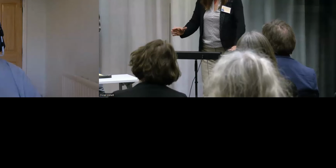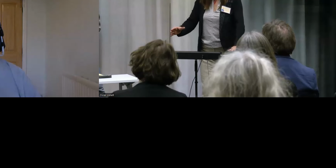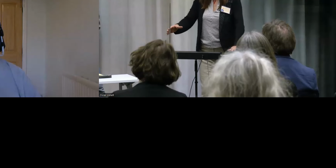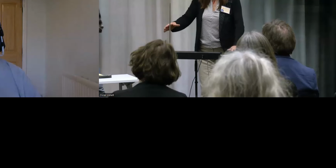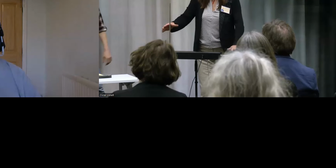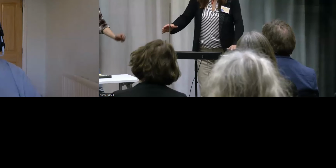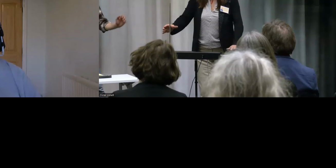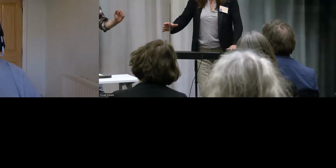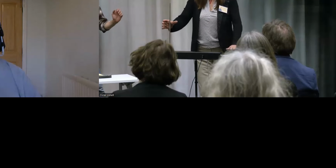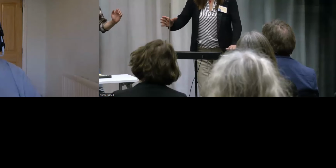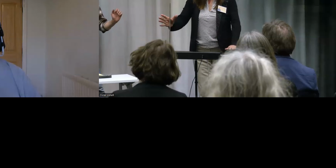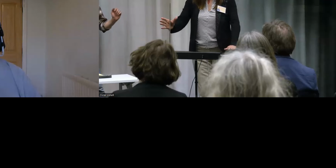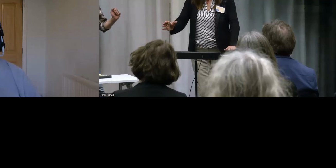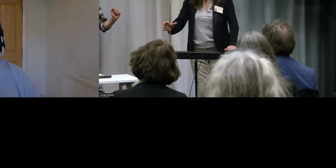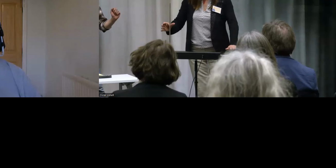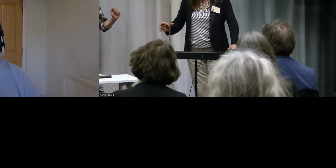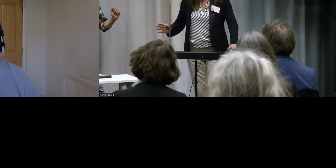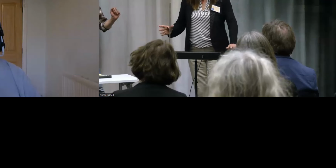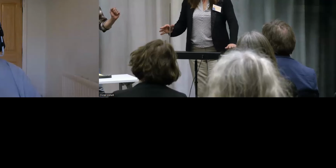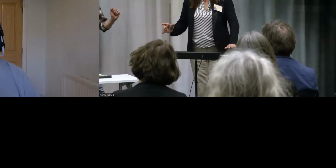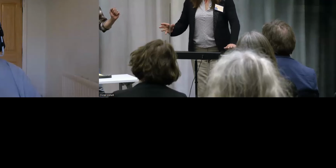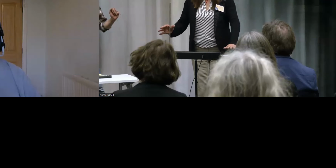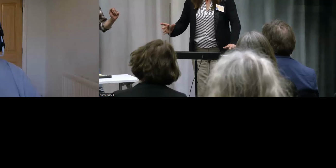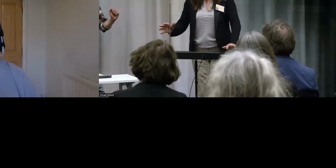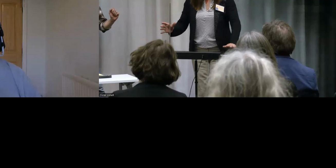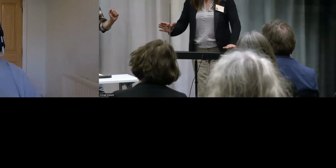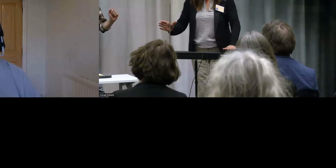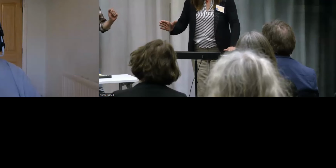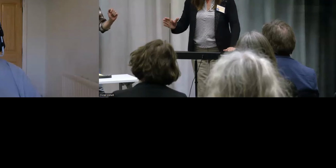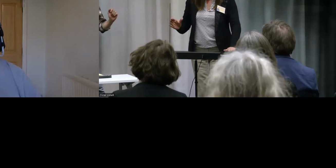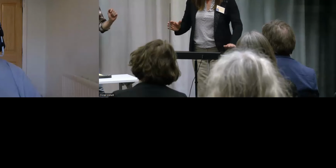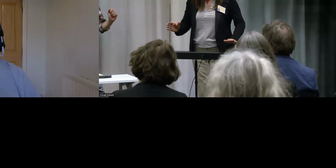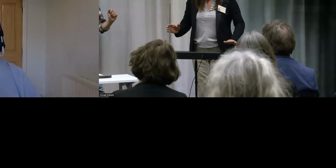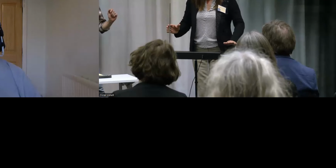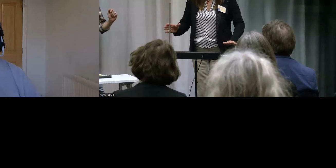Give us a little bit of a vibrato, like a shivering.